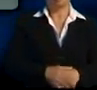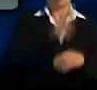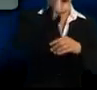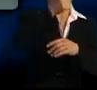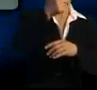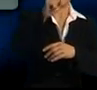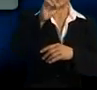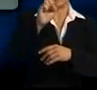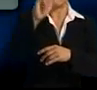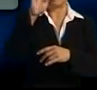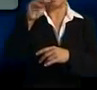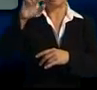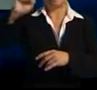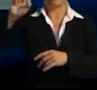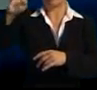magnesium sulfate,